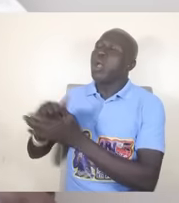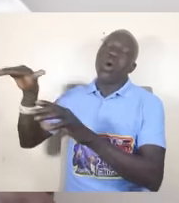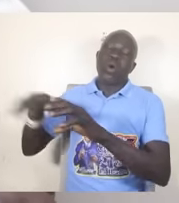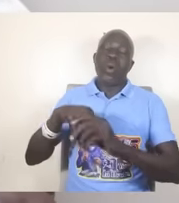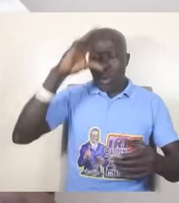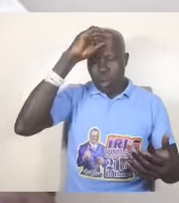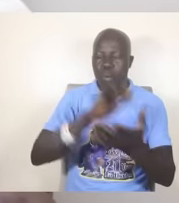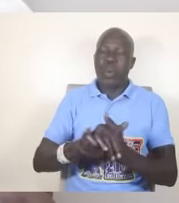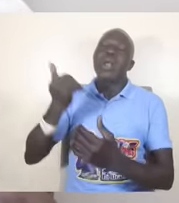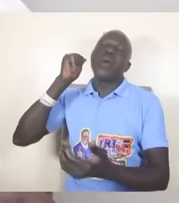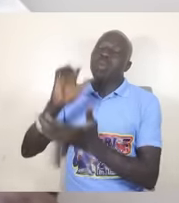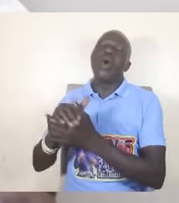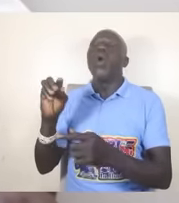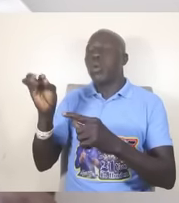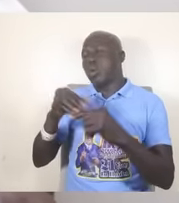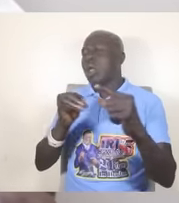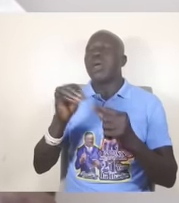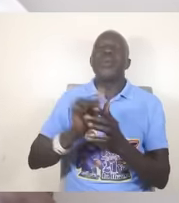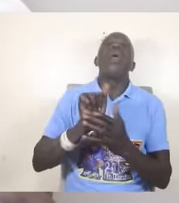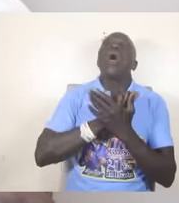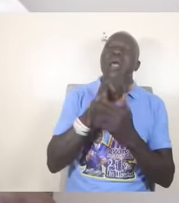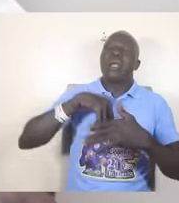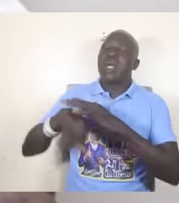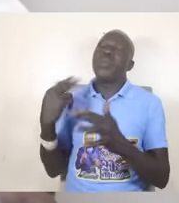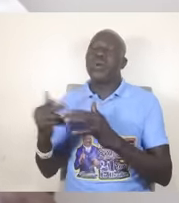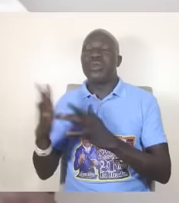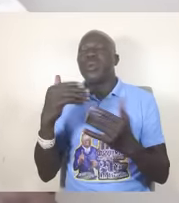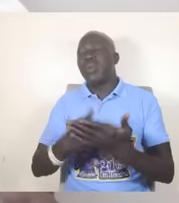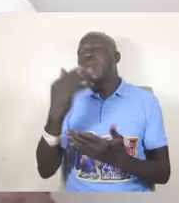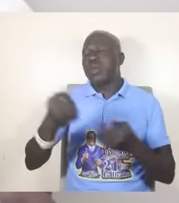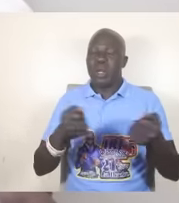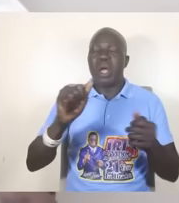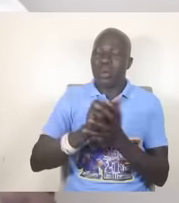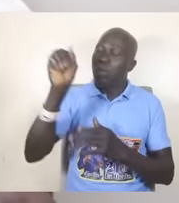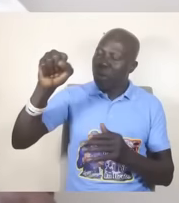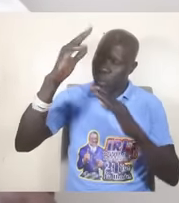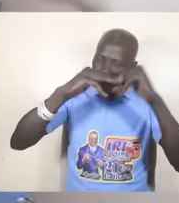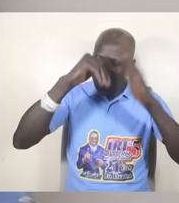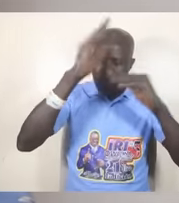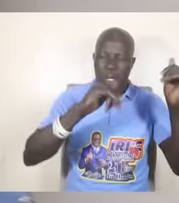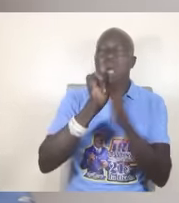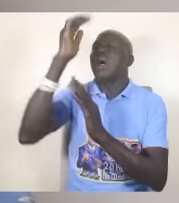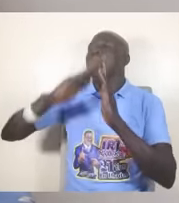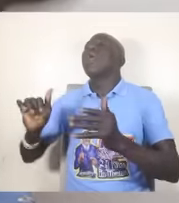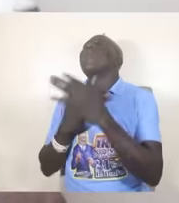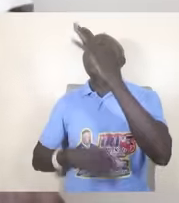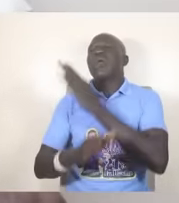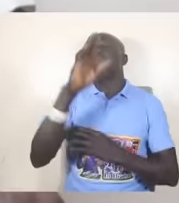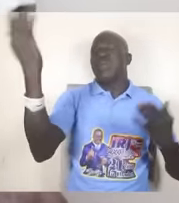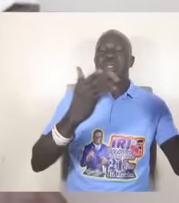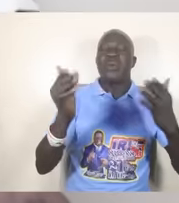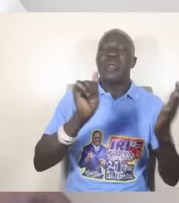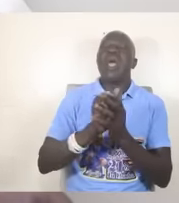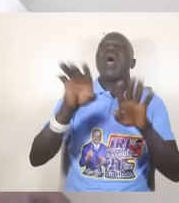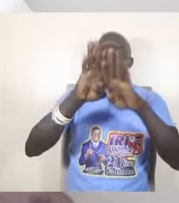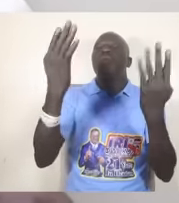married. Or married. But here, yeah. Well, I why? Fire, I'm not a baby for calling. What's the vital of Buddha? Can the confusion? Allah no me demonstrate. My God, arise.